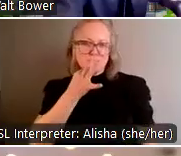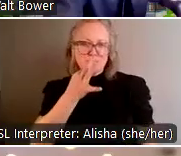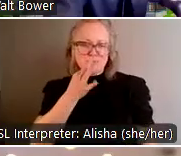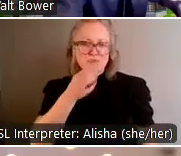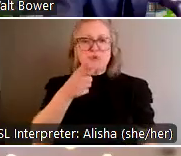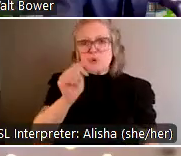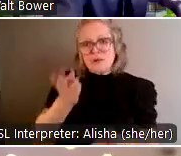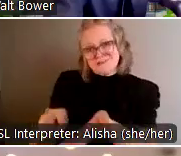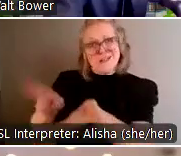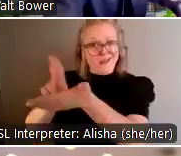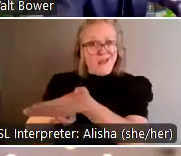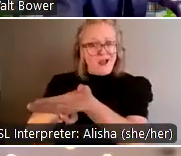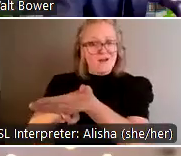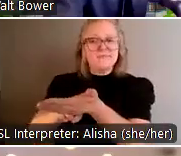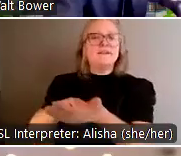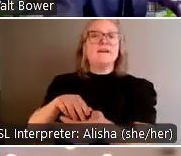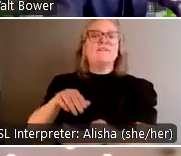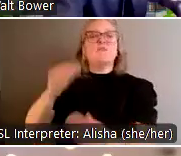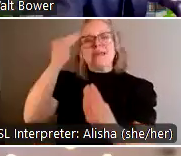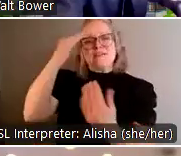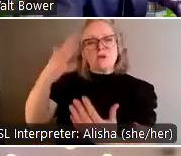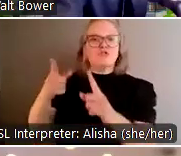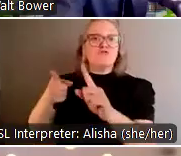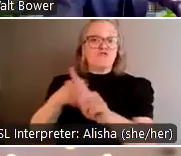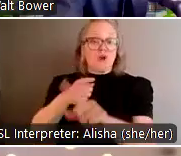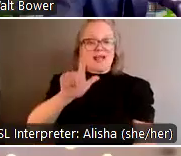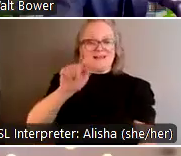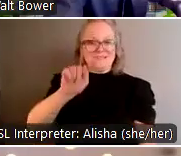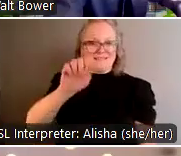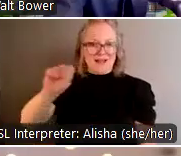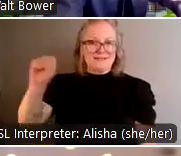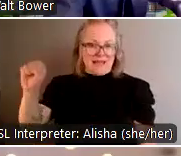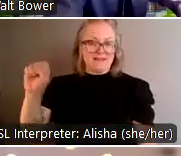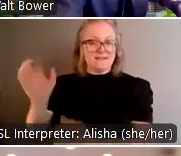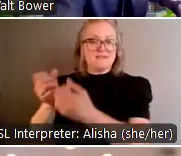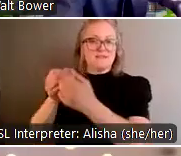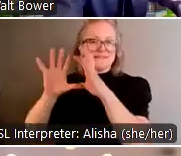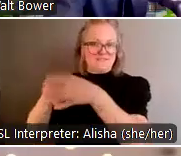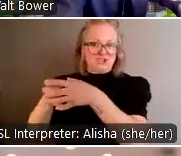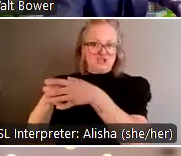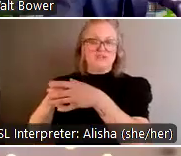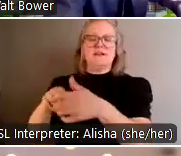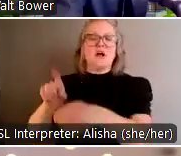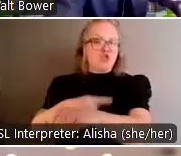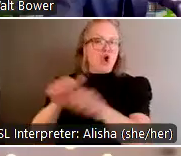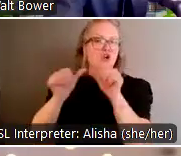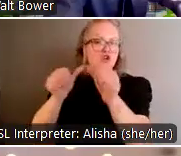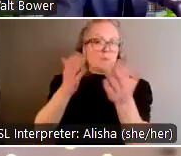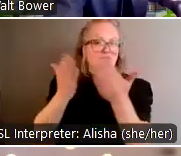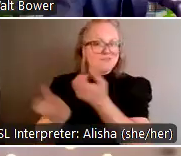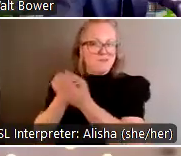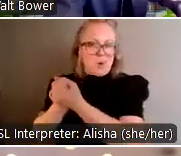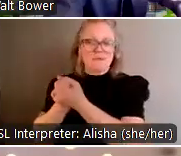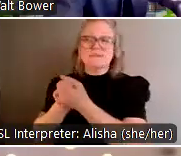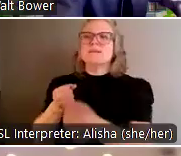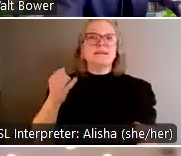sign up for information that comes from the Long-Term Services and Supports Division. So anything that we need to send out, we send it